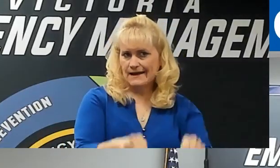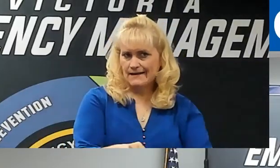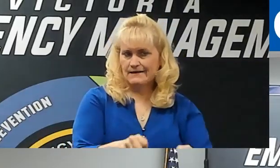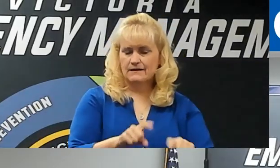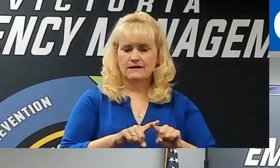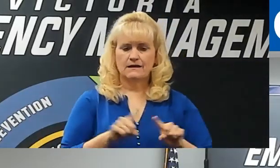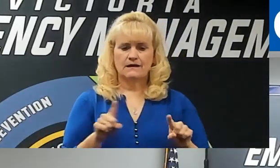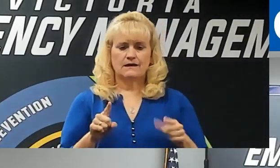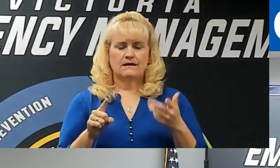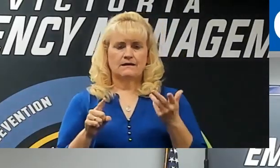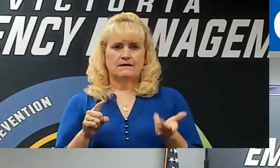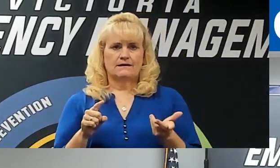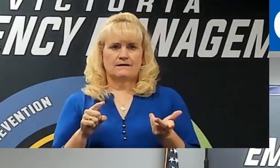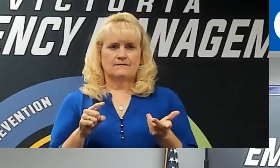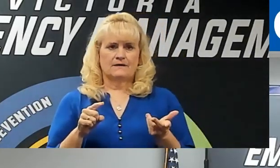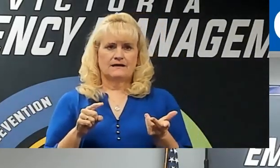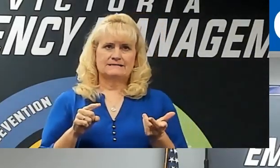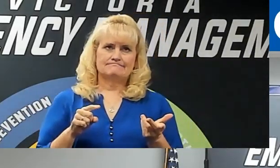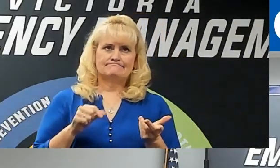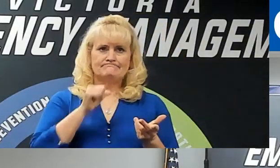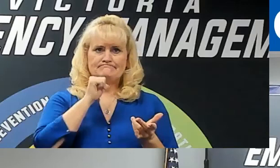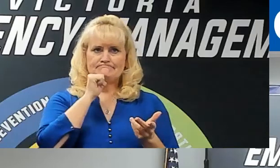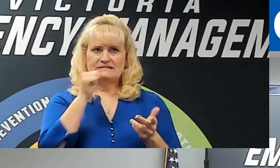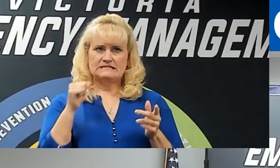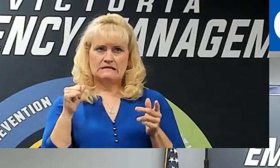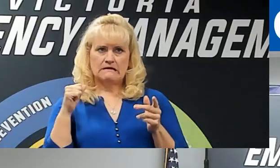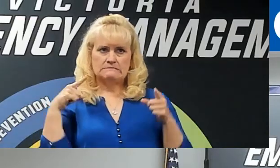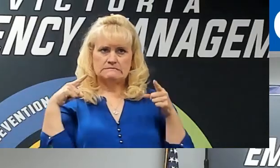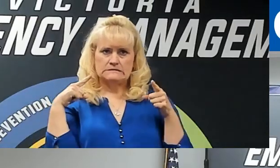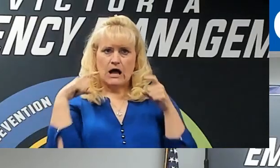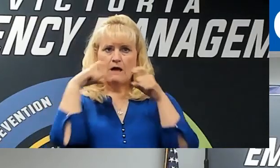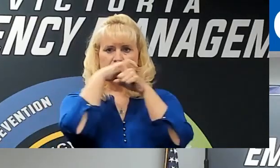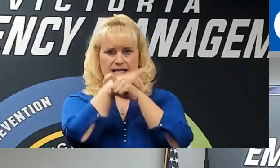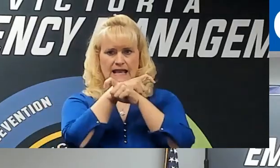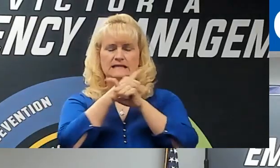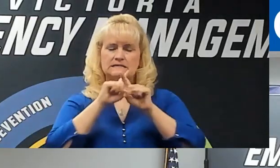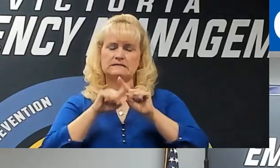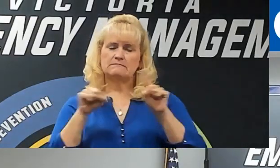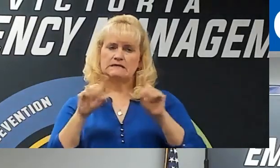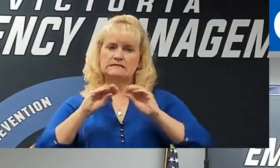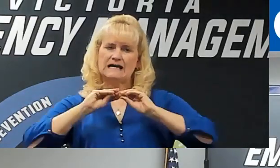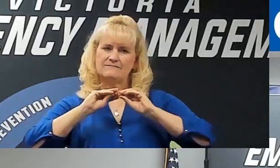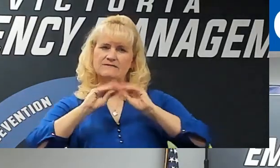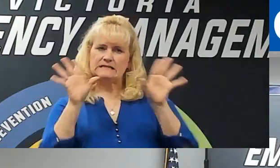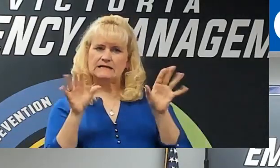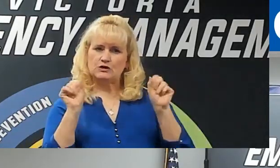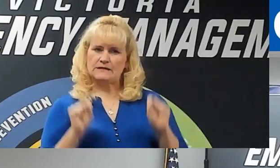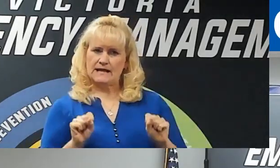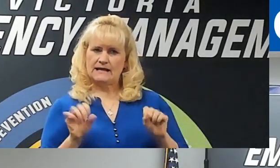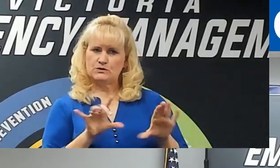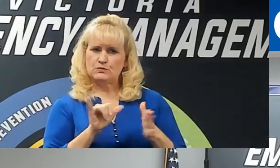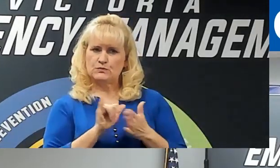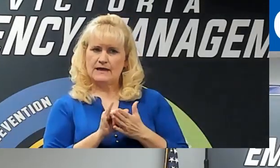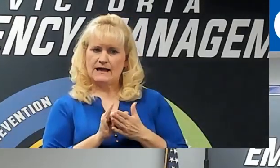Unnecessarily complicated, probably, but that's as the orders are written from the governor. Our ability is to